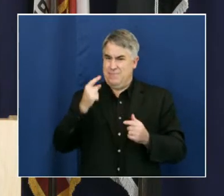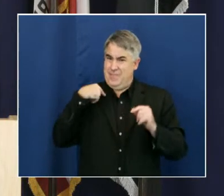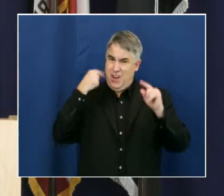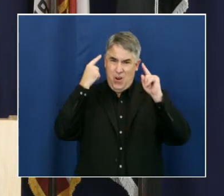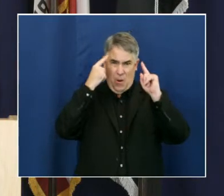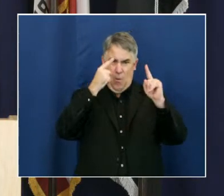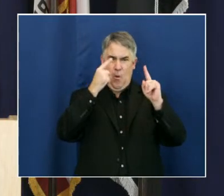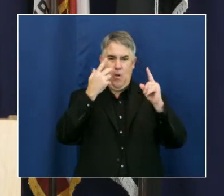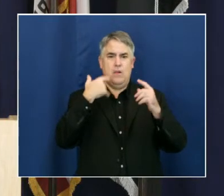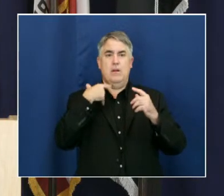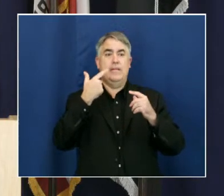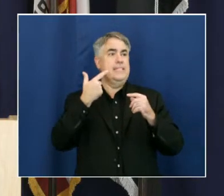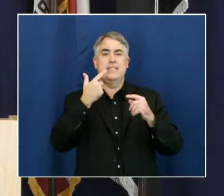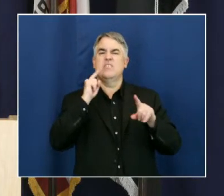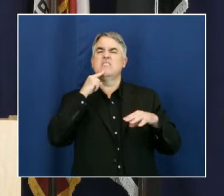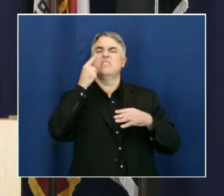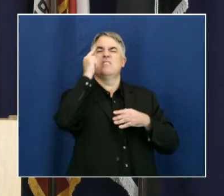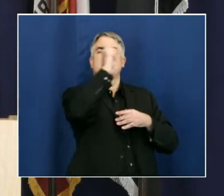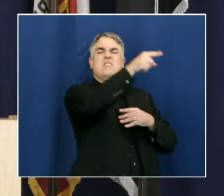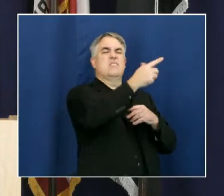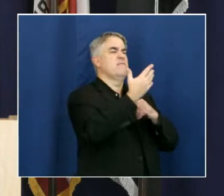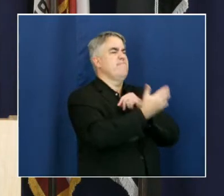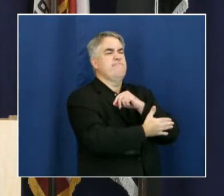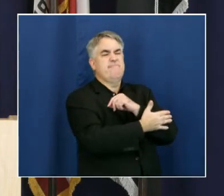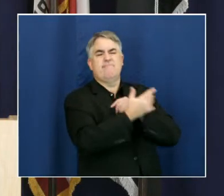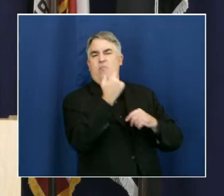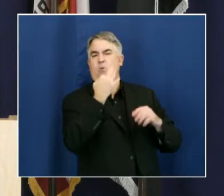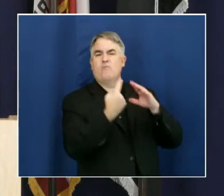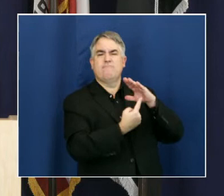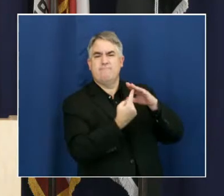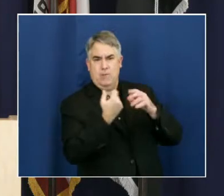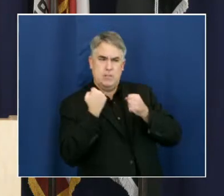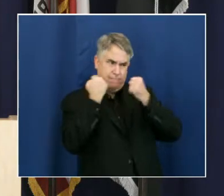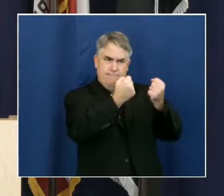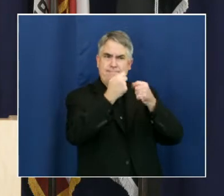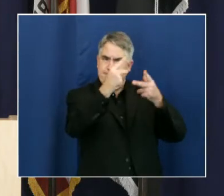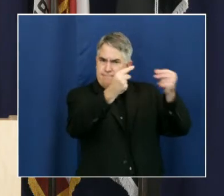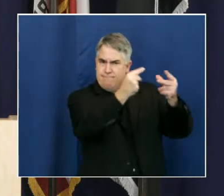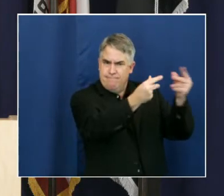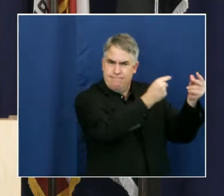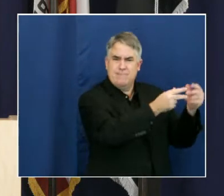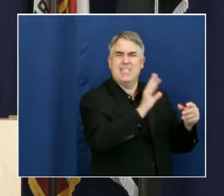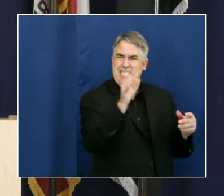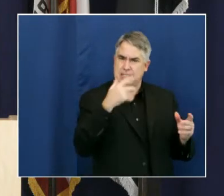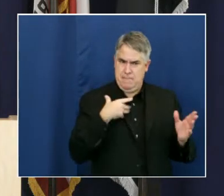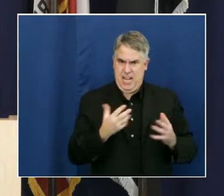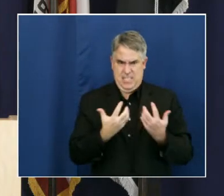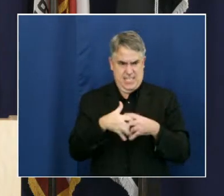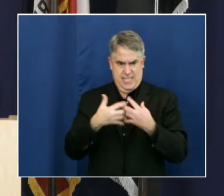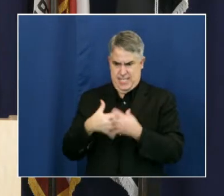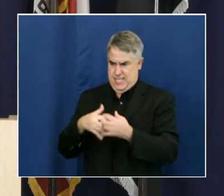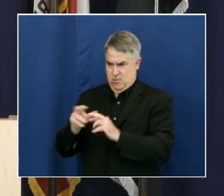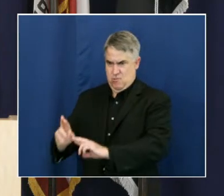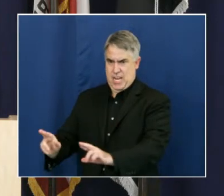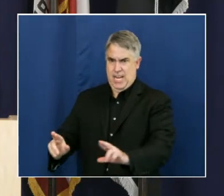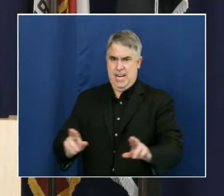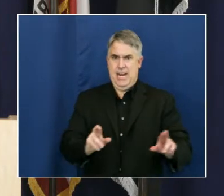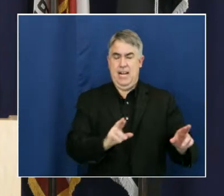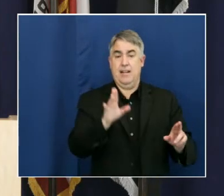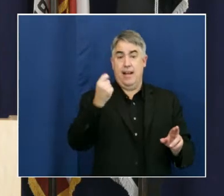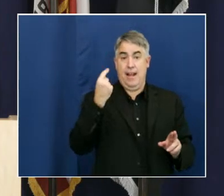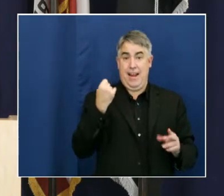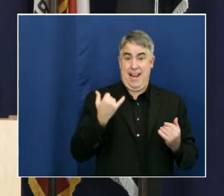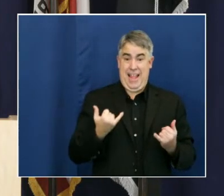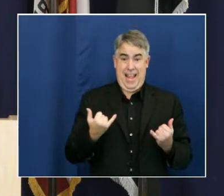pods, and our super stations, we have to plan for that process. So we will be conducting the planning process